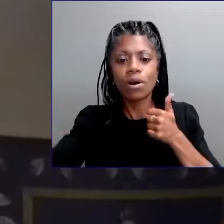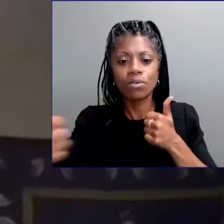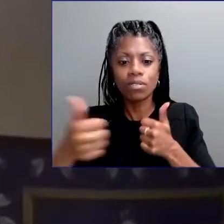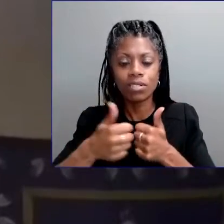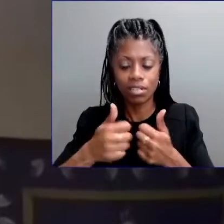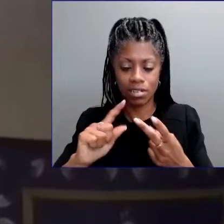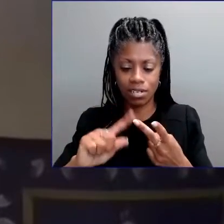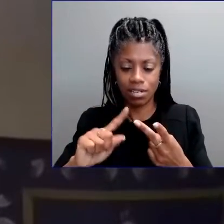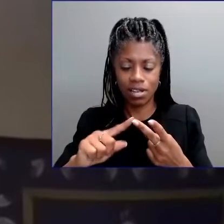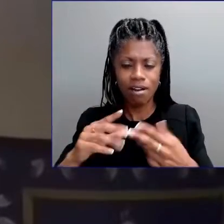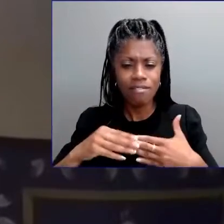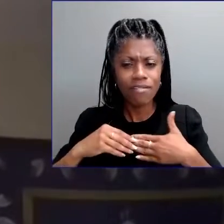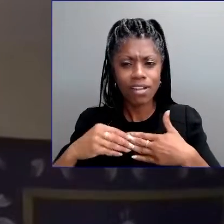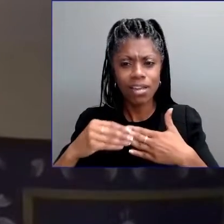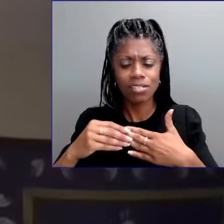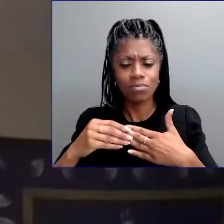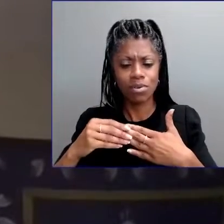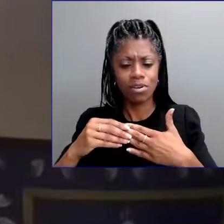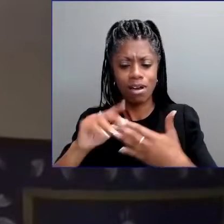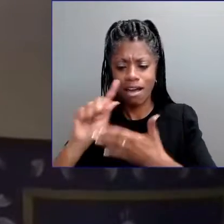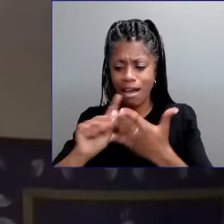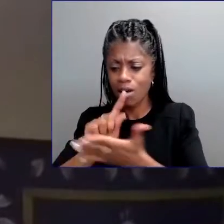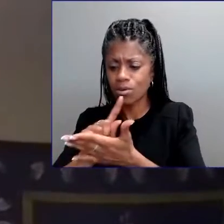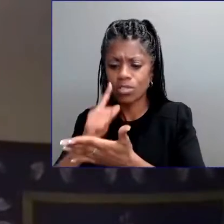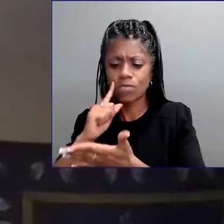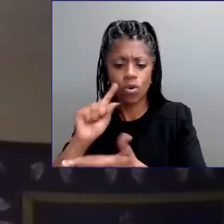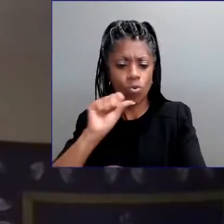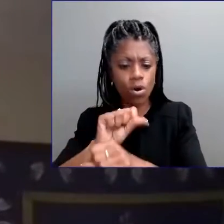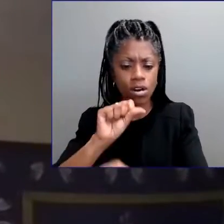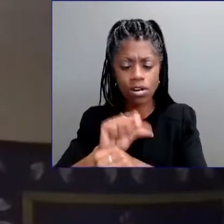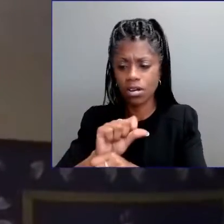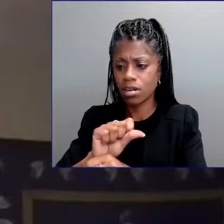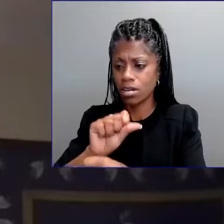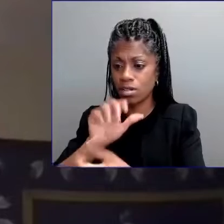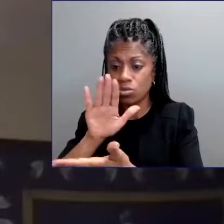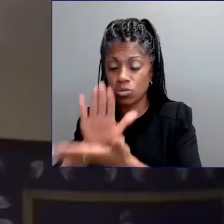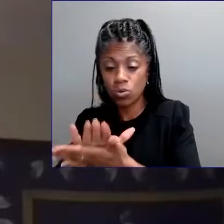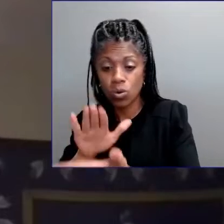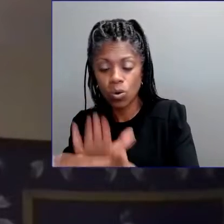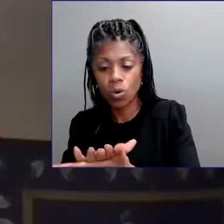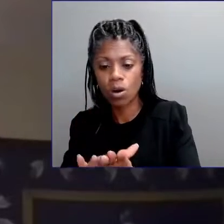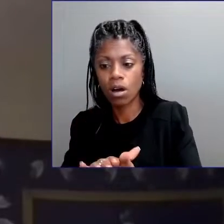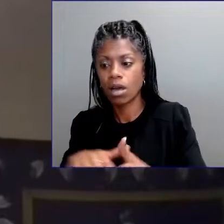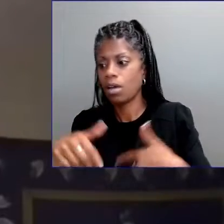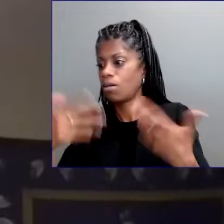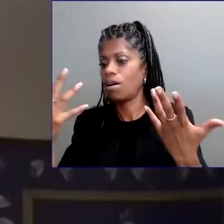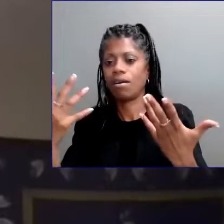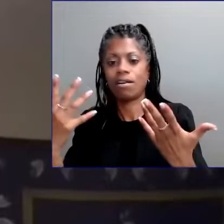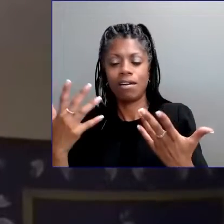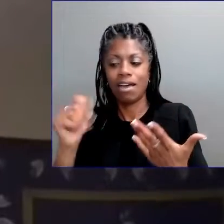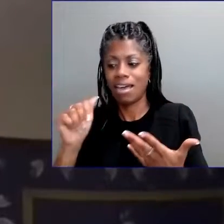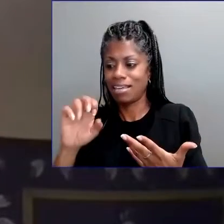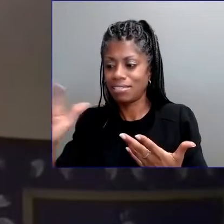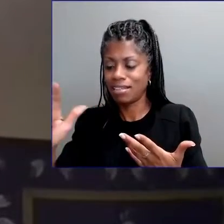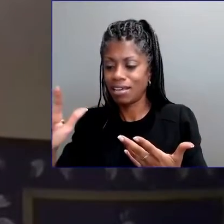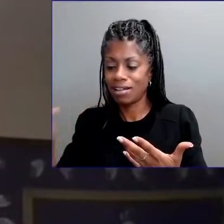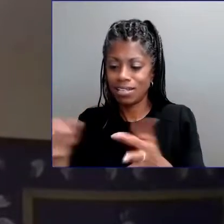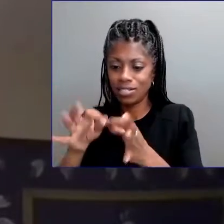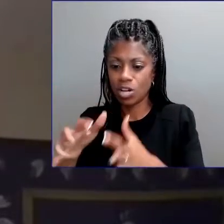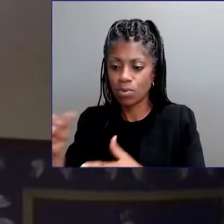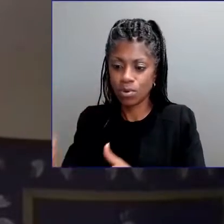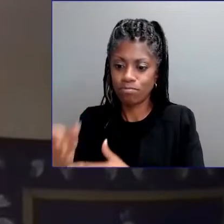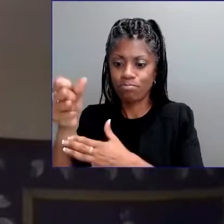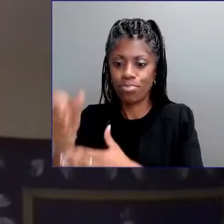the integration of live captions and ASL into many online spaces, and live streaming of events